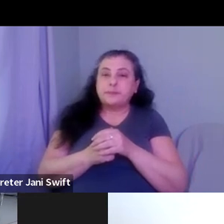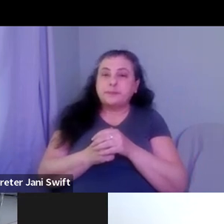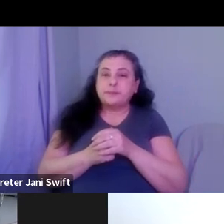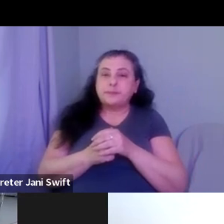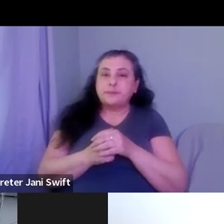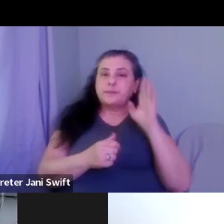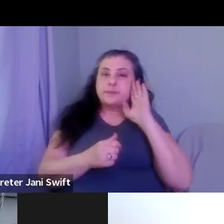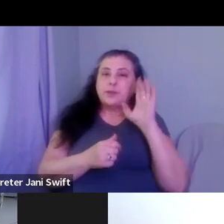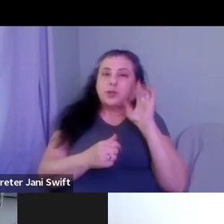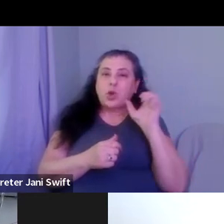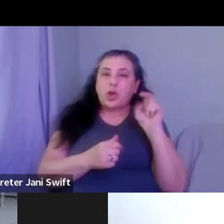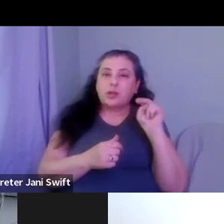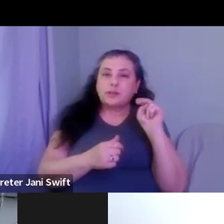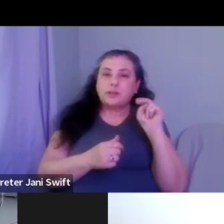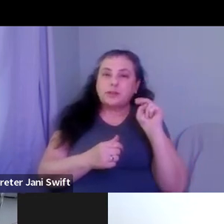JoEllen?